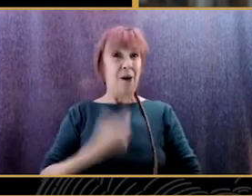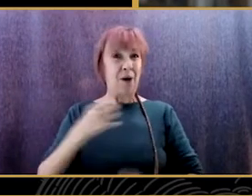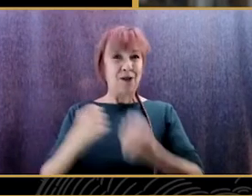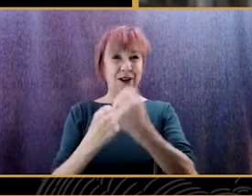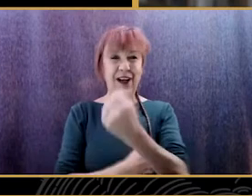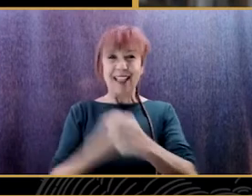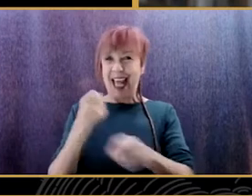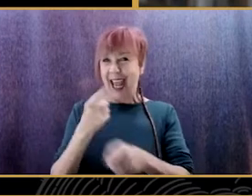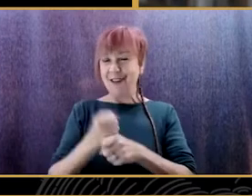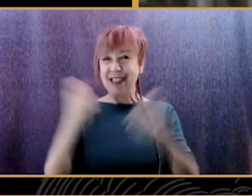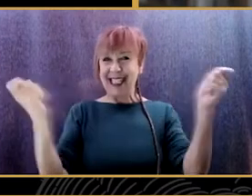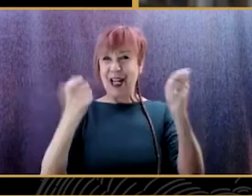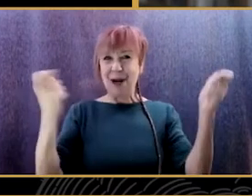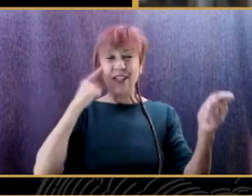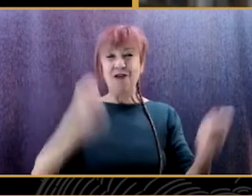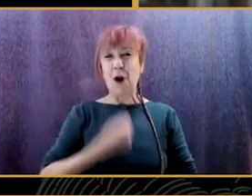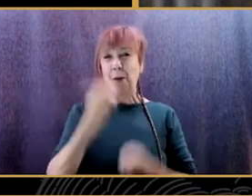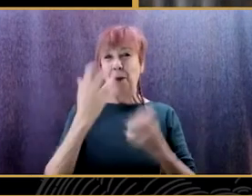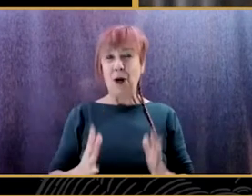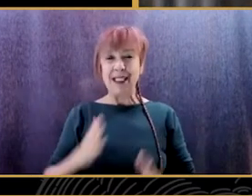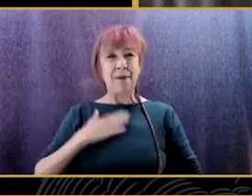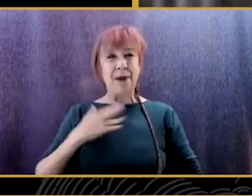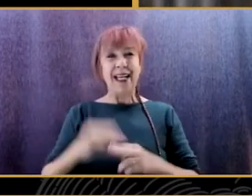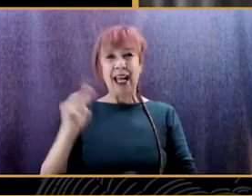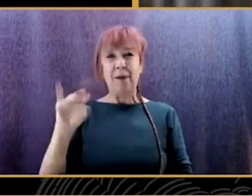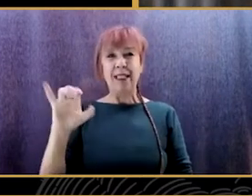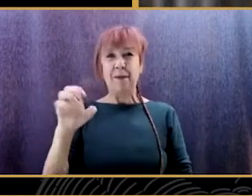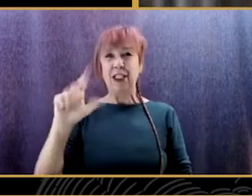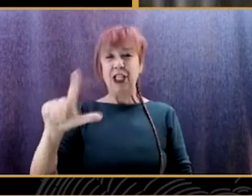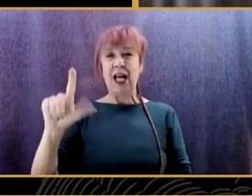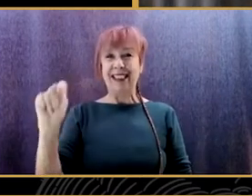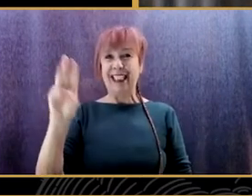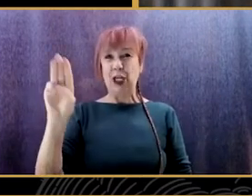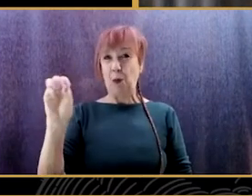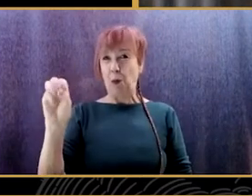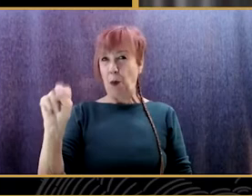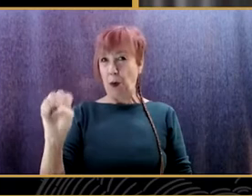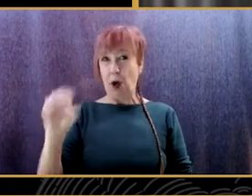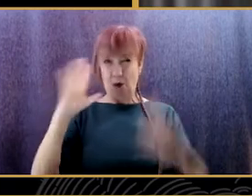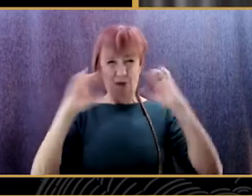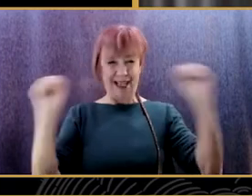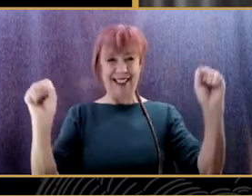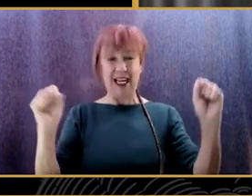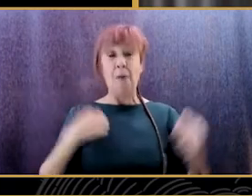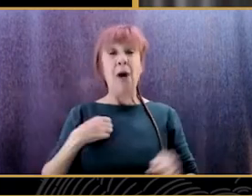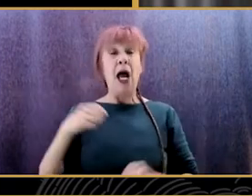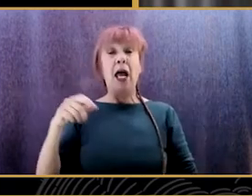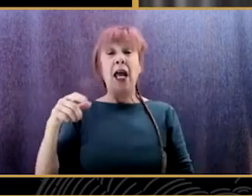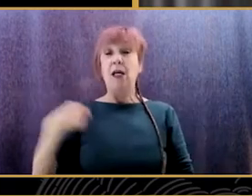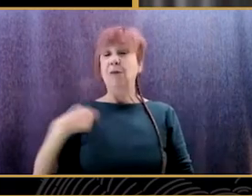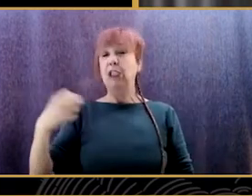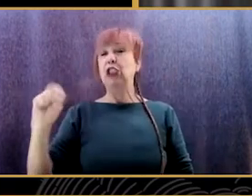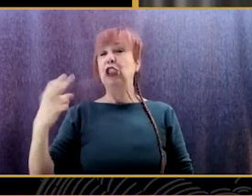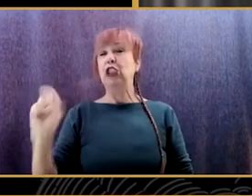Poetry Foundation's annual celebration of poets. I'm Michelle T. Boone, President of the Poetry Foundation. My pronouns are